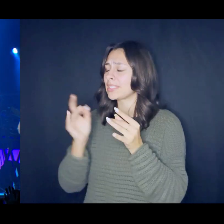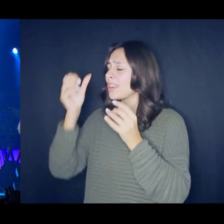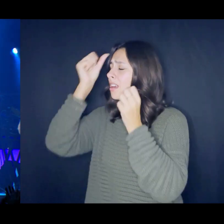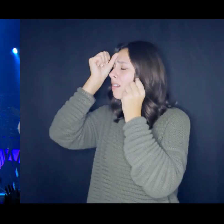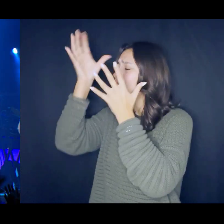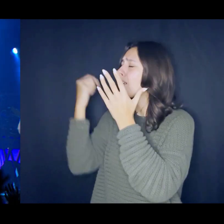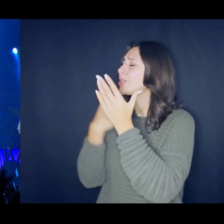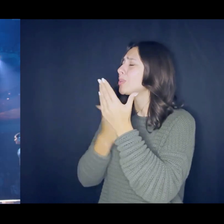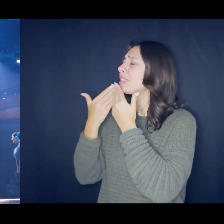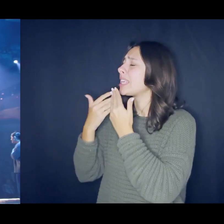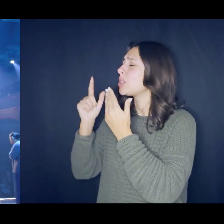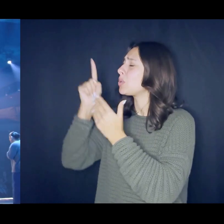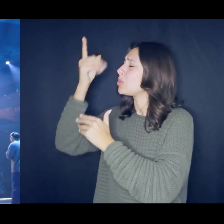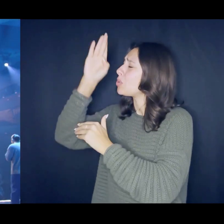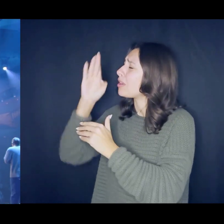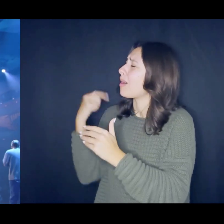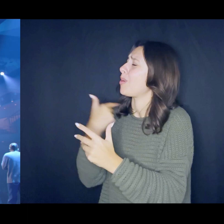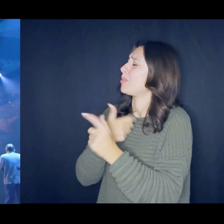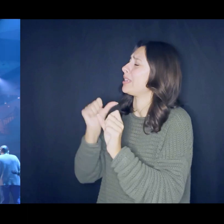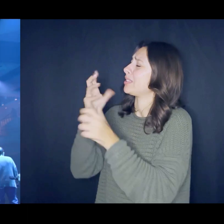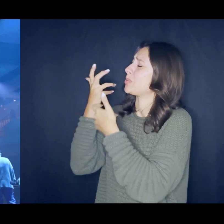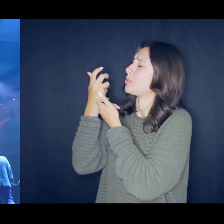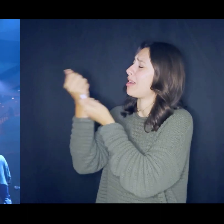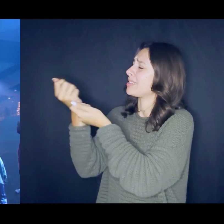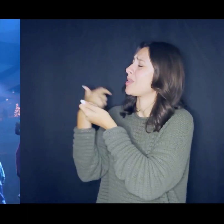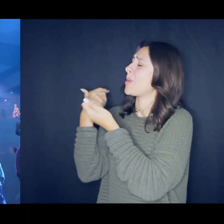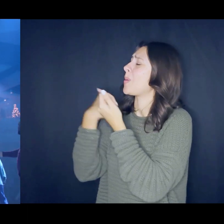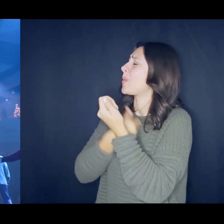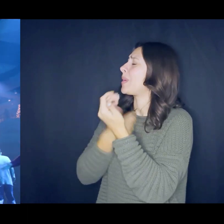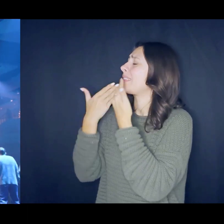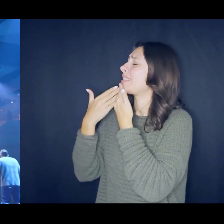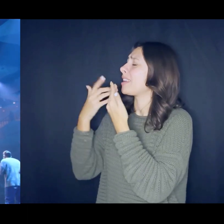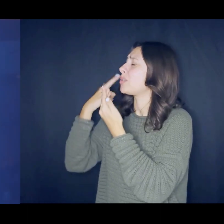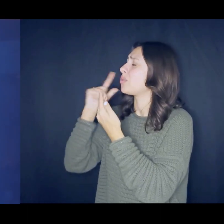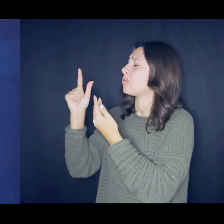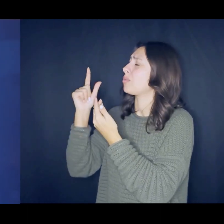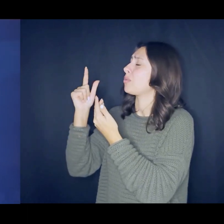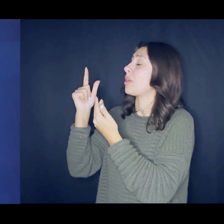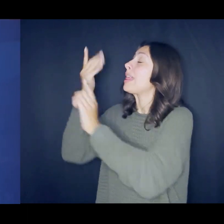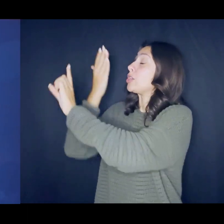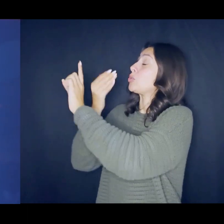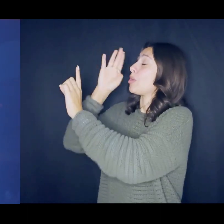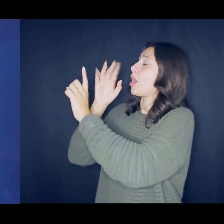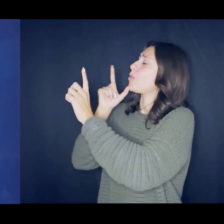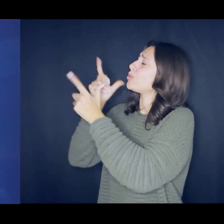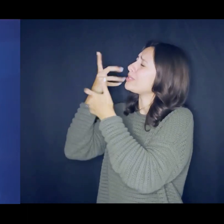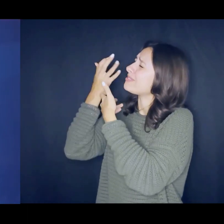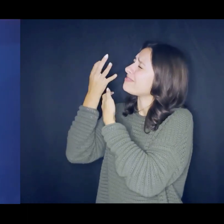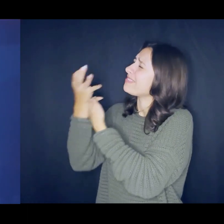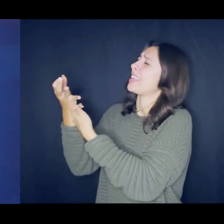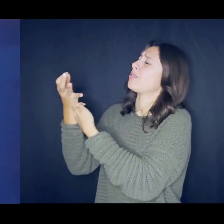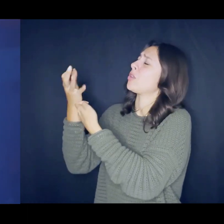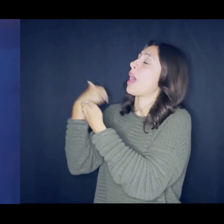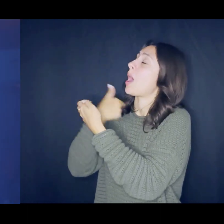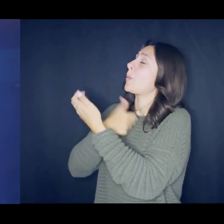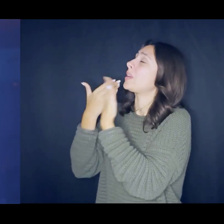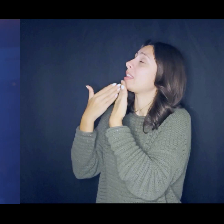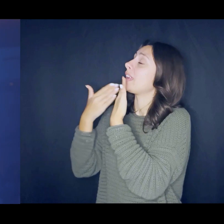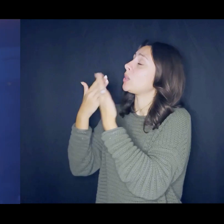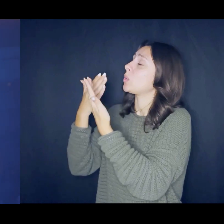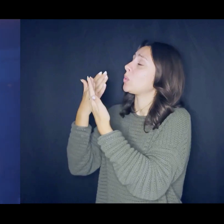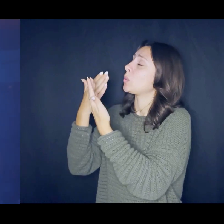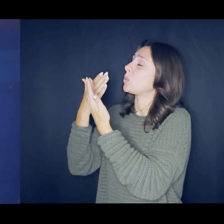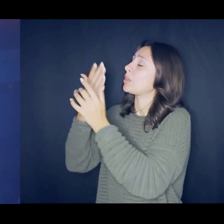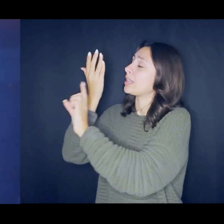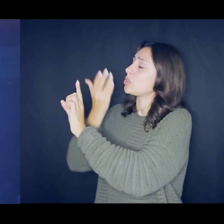thank you for being a God that we can trust. We thank you for being a God that is faithful. And we thank you for being a